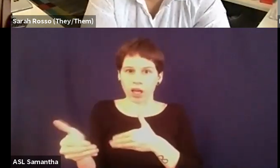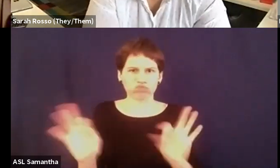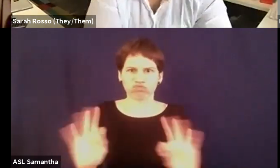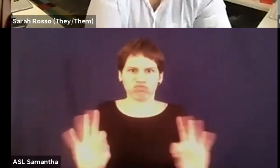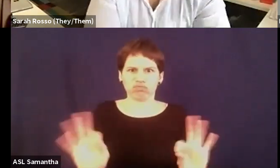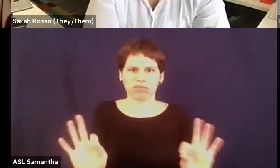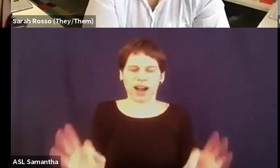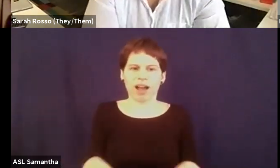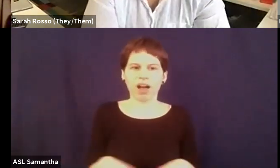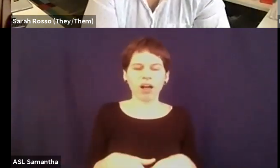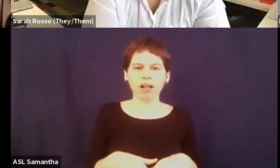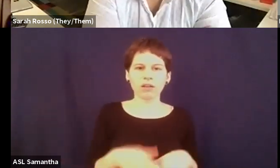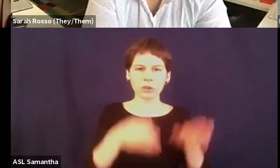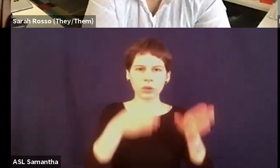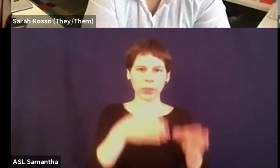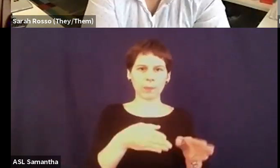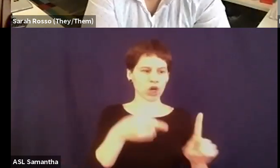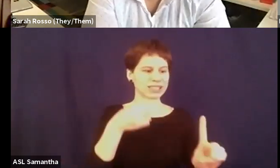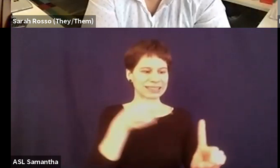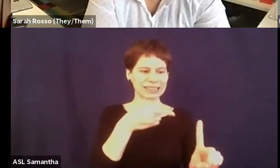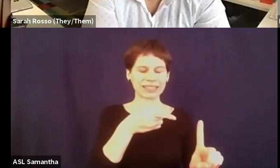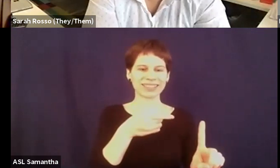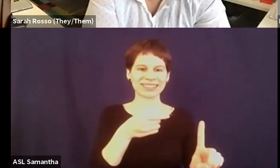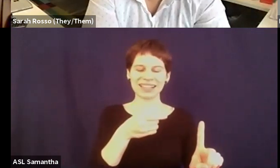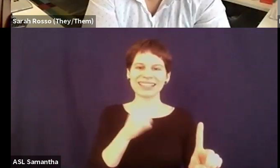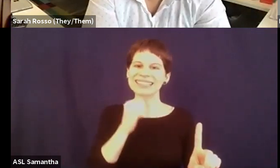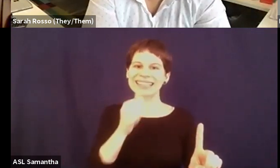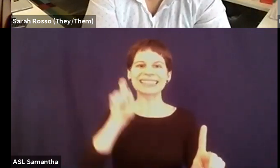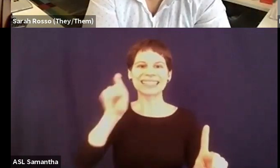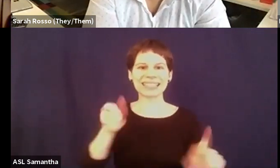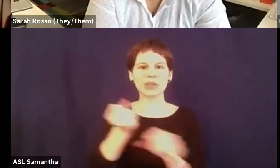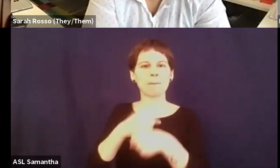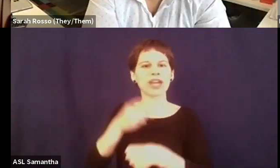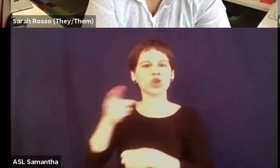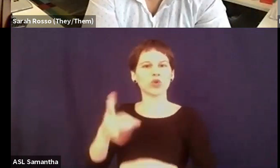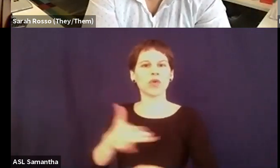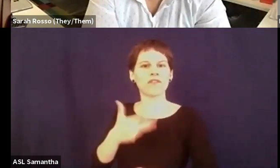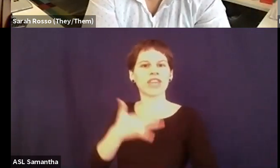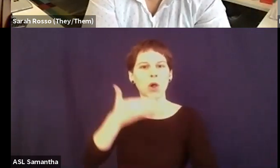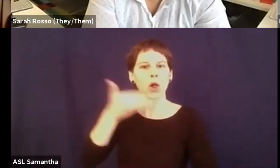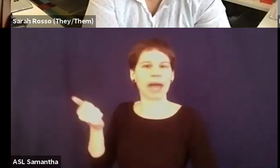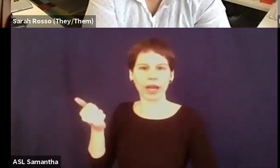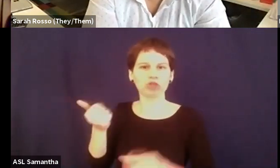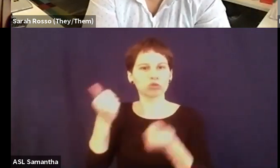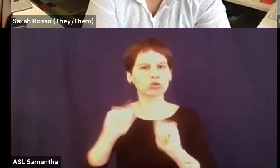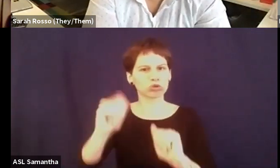that you misgendered needs to make you feel better about. You need to just move forward and try better the next